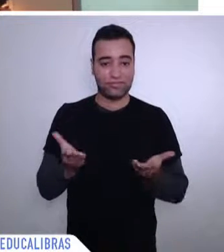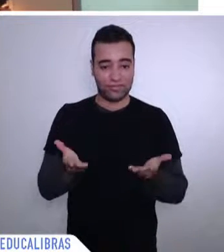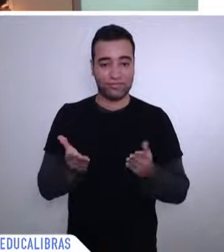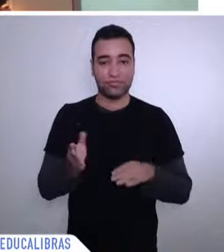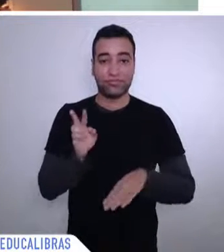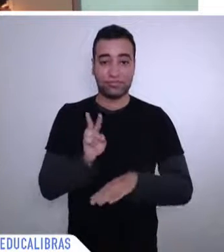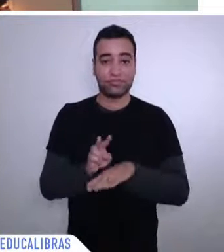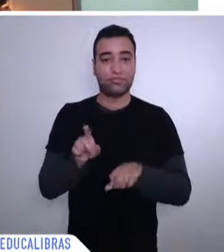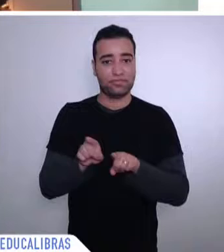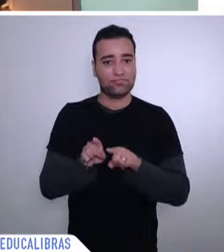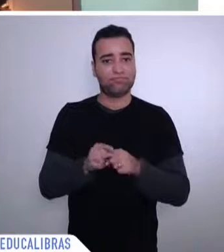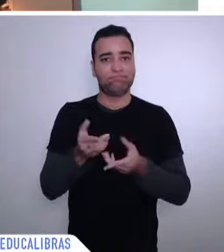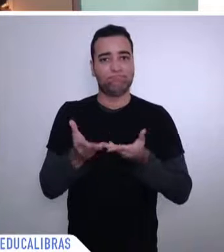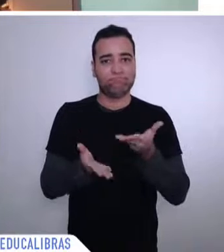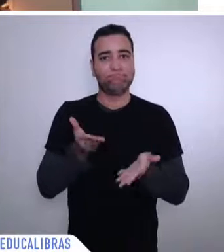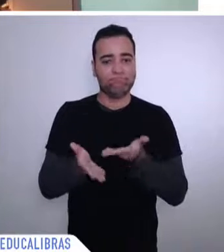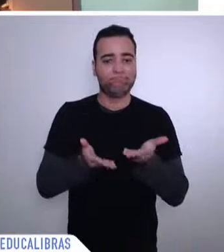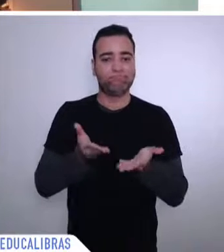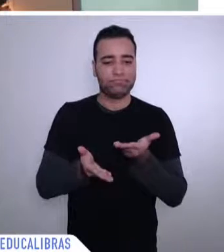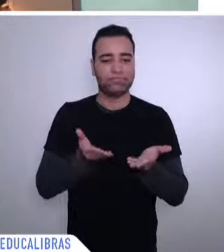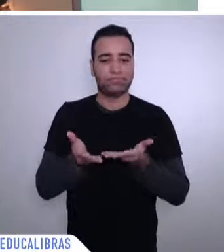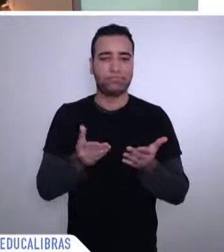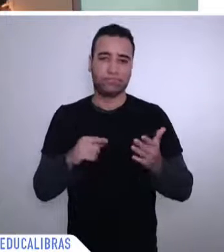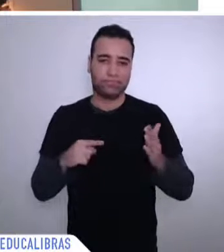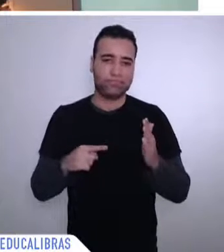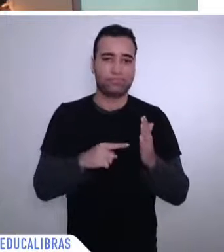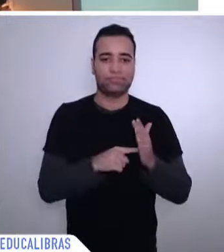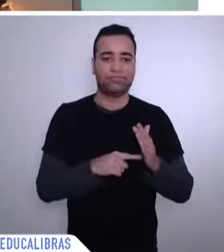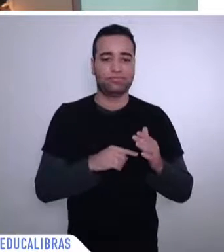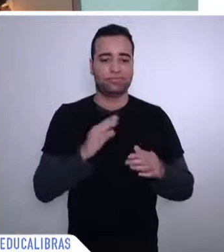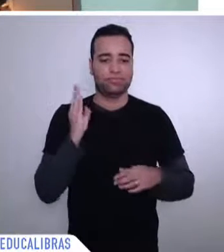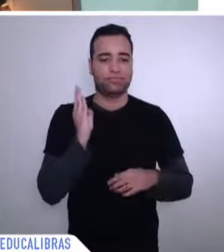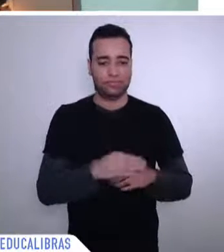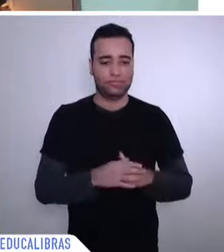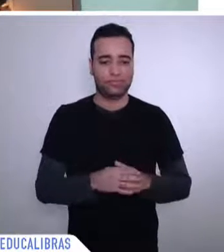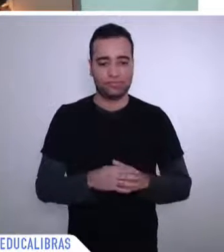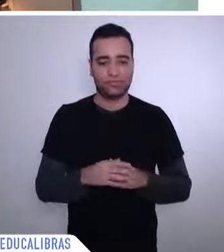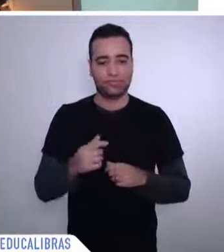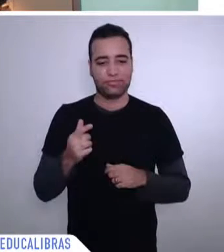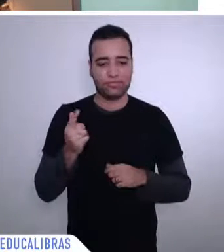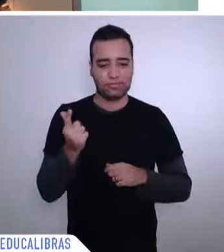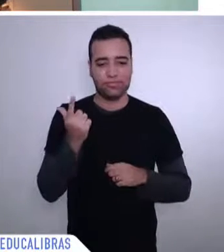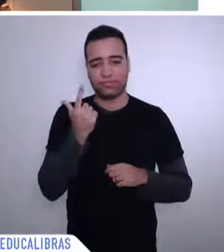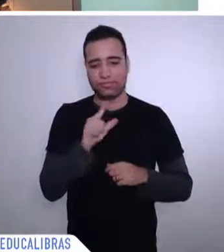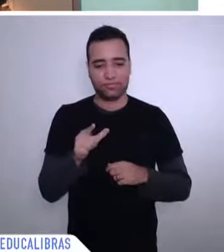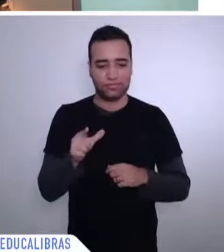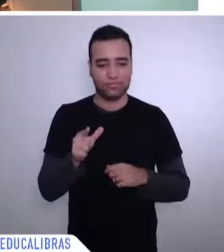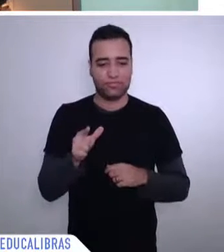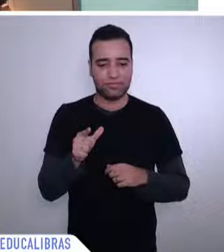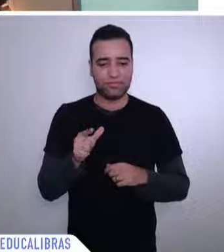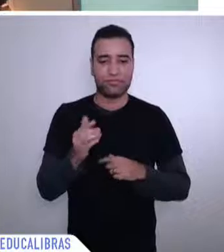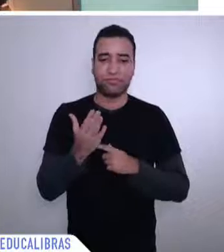it reduces the load from those who are overcaring. It